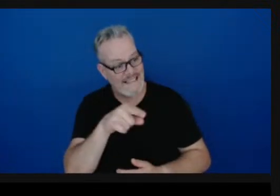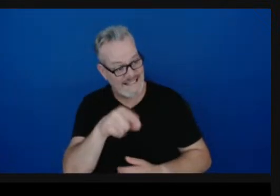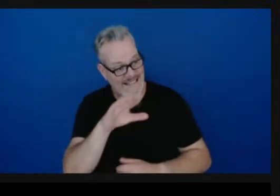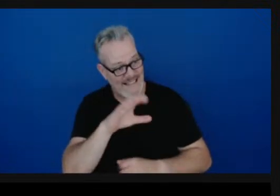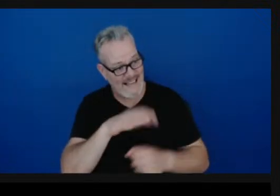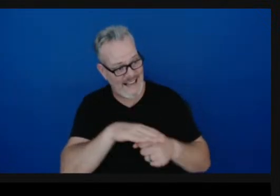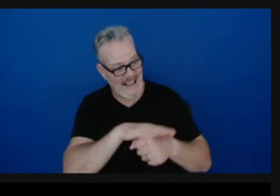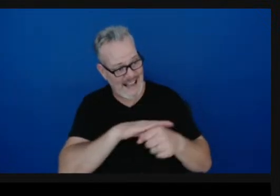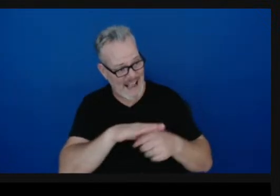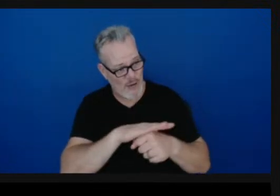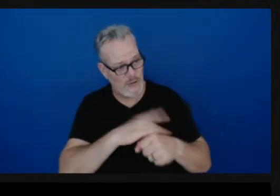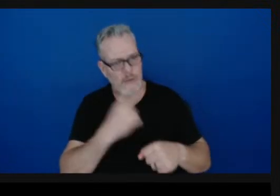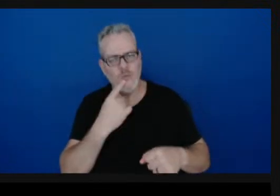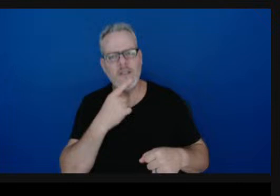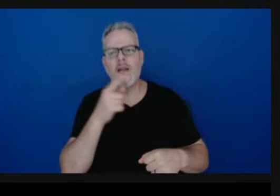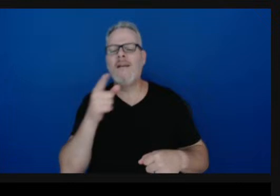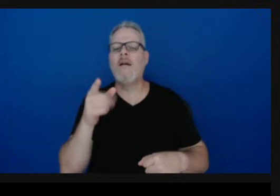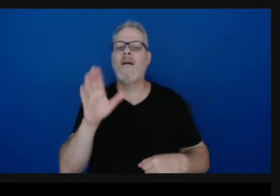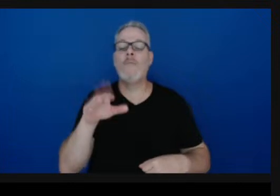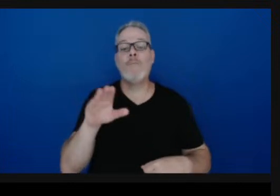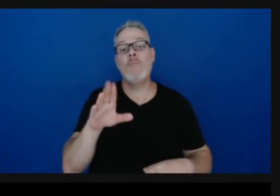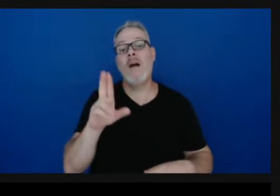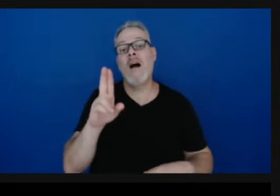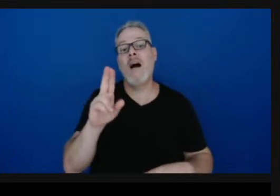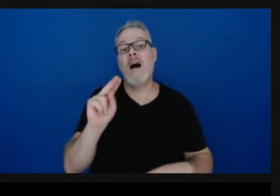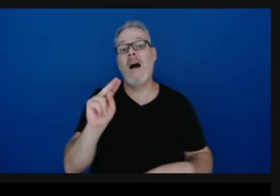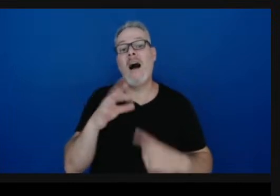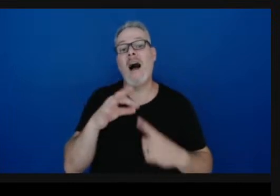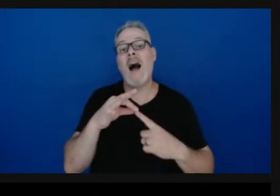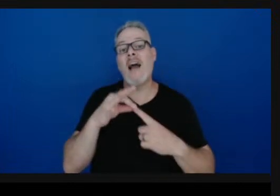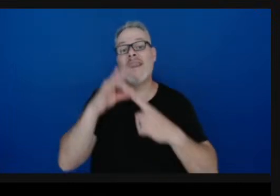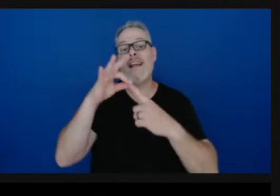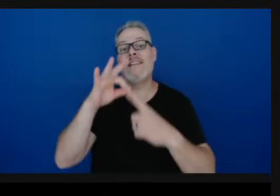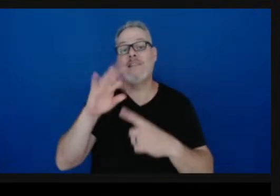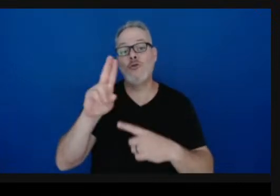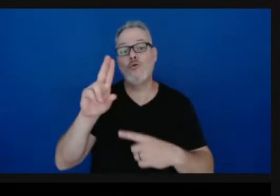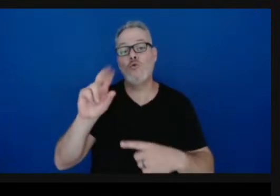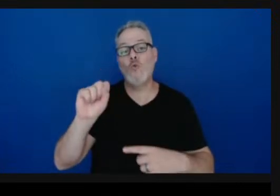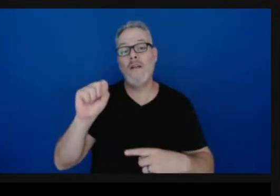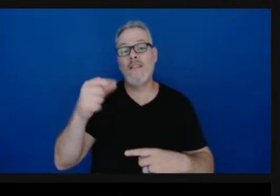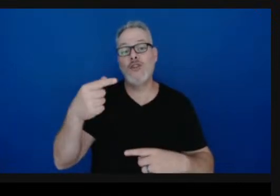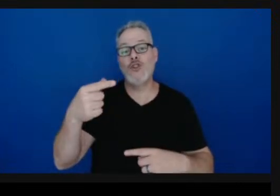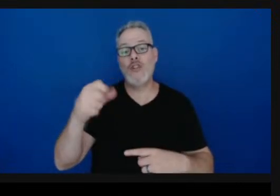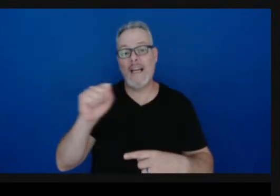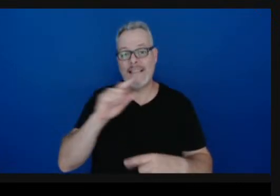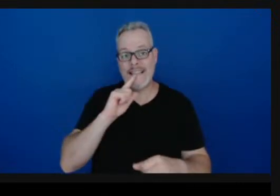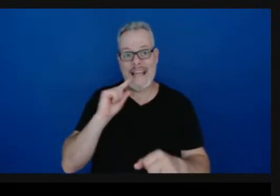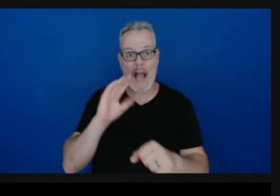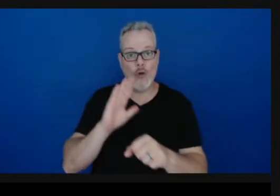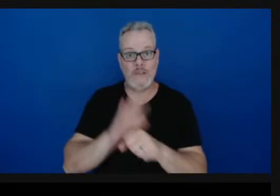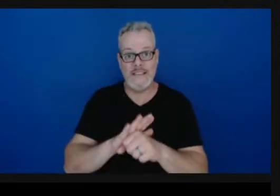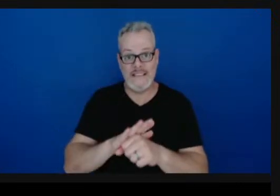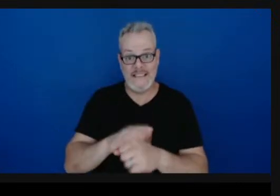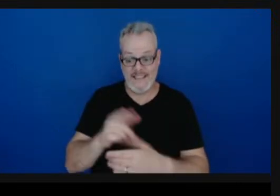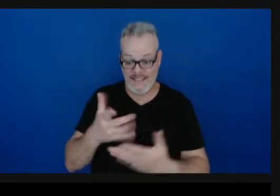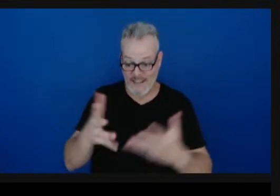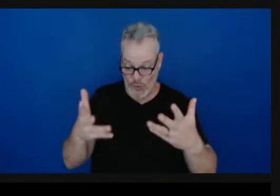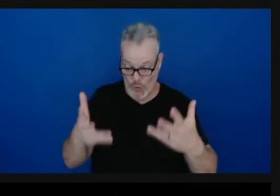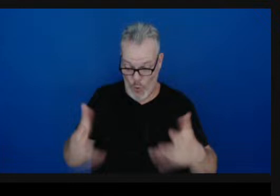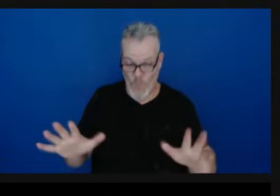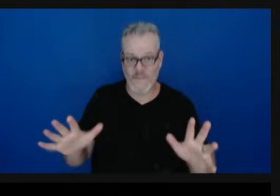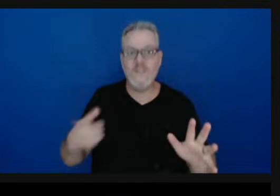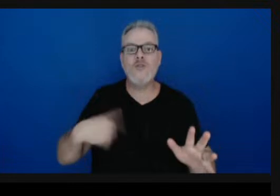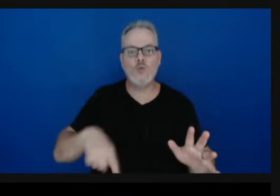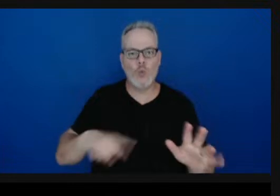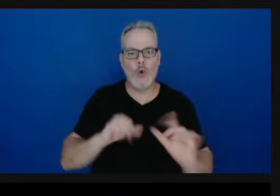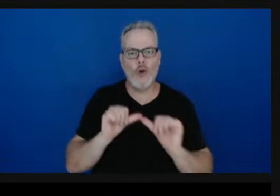mayor would say, "Oh, unless the USGS can guarantee that the eruption's over, we're going to